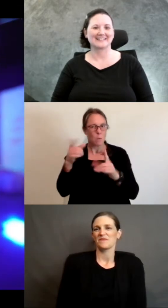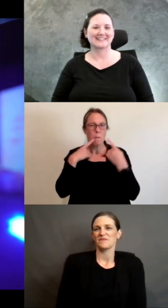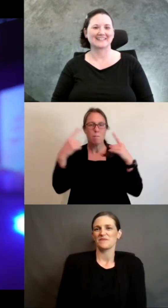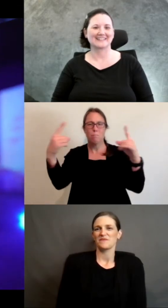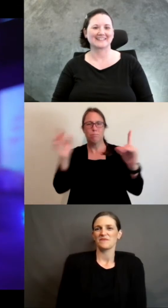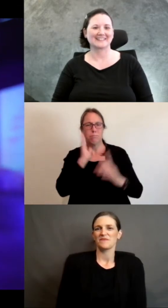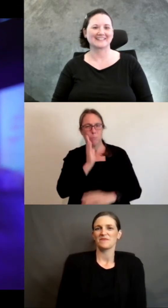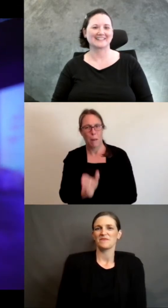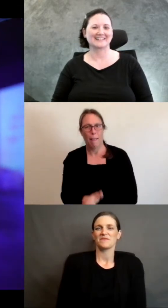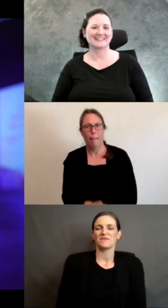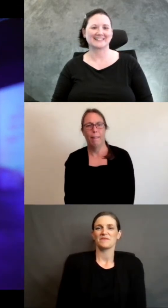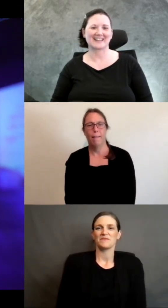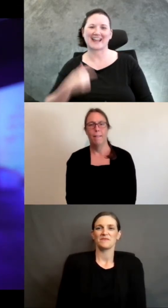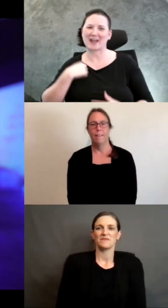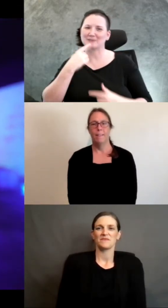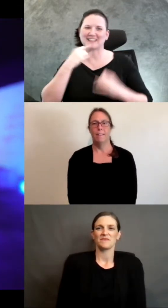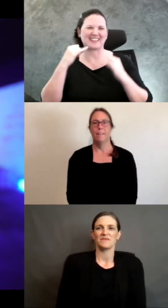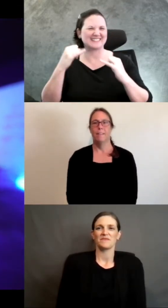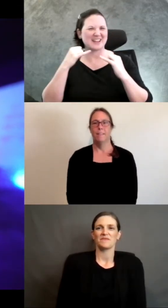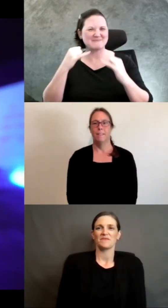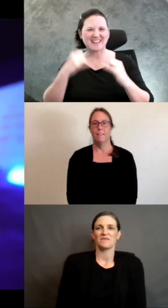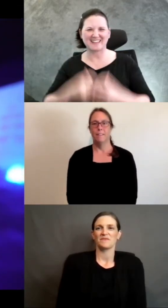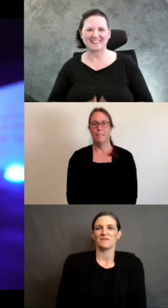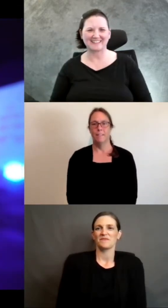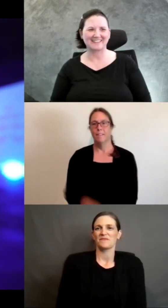And now for her final round,